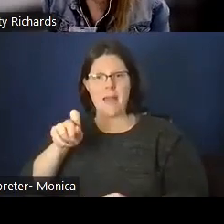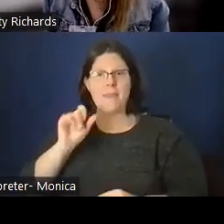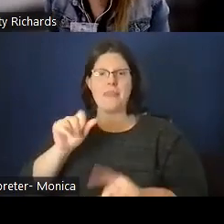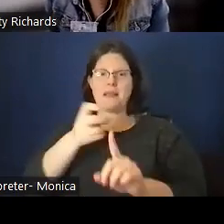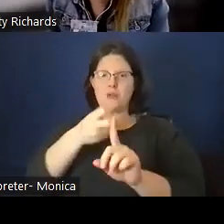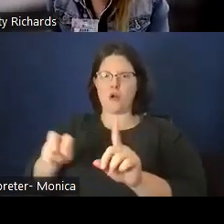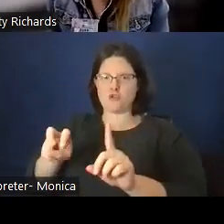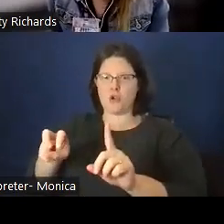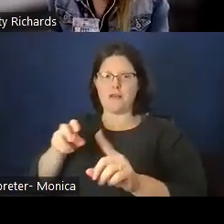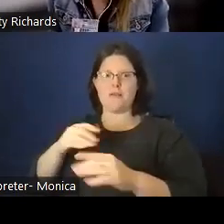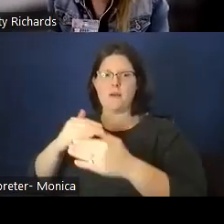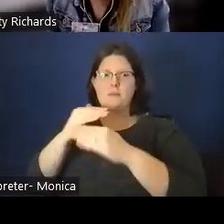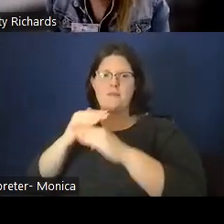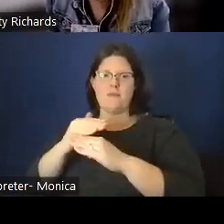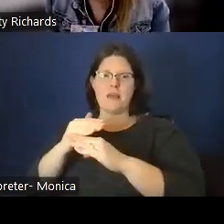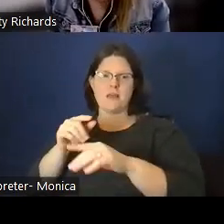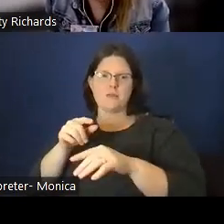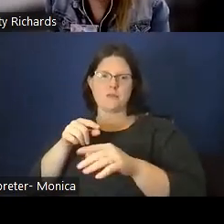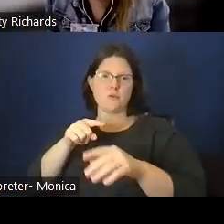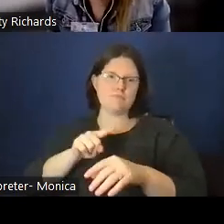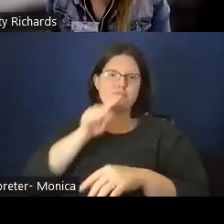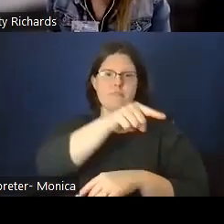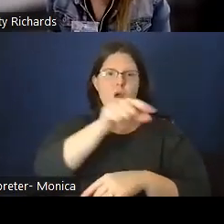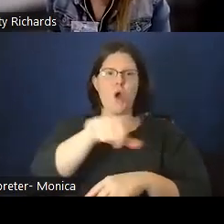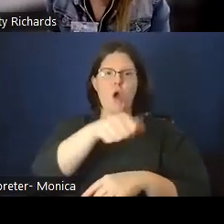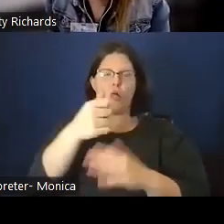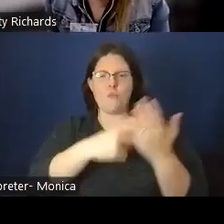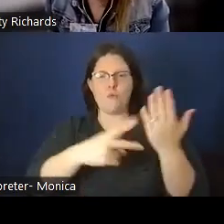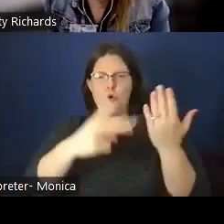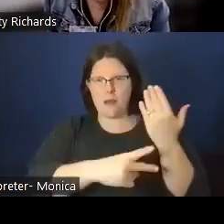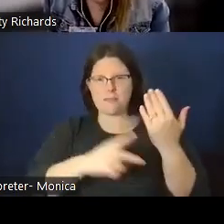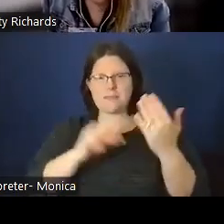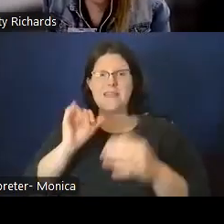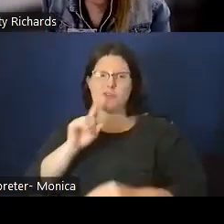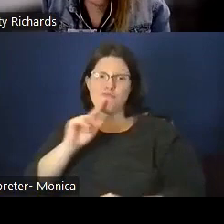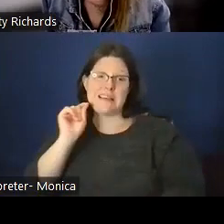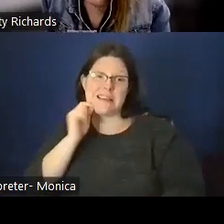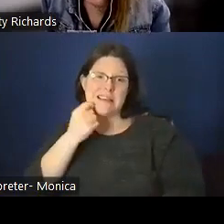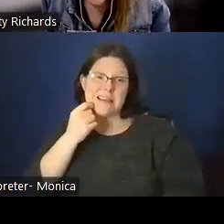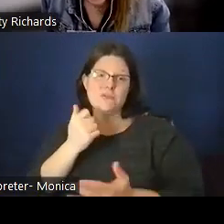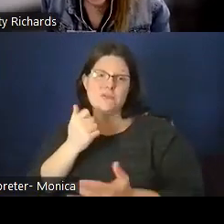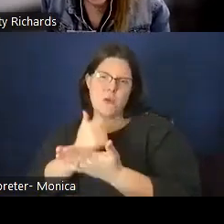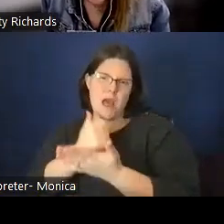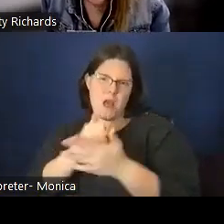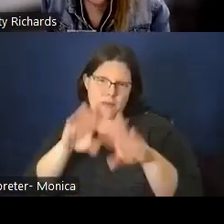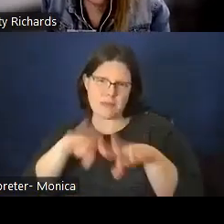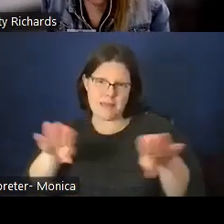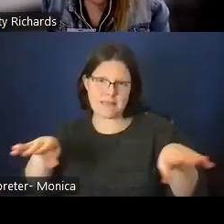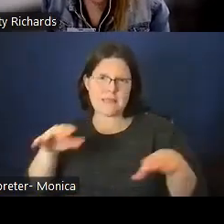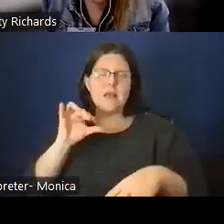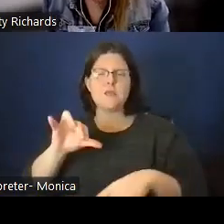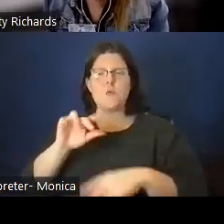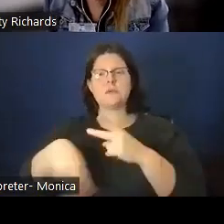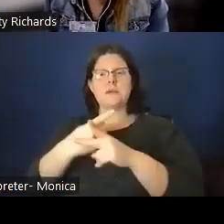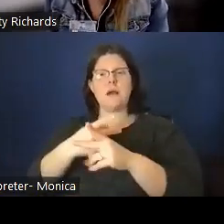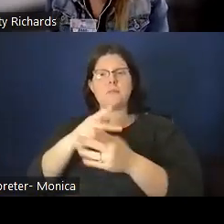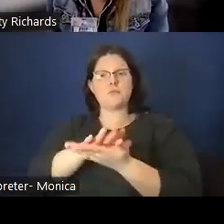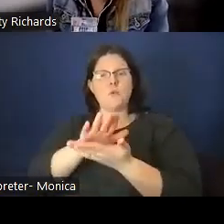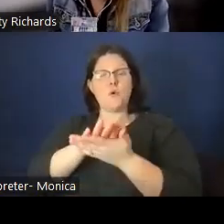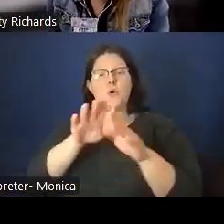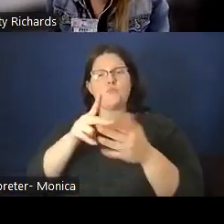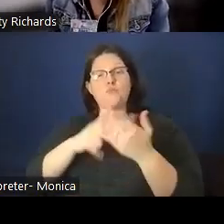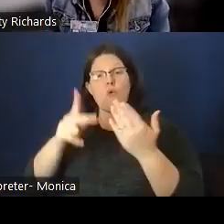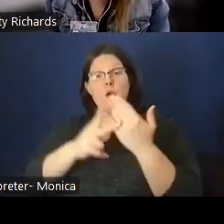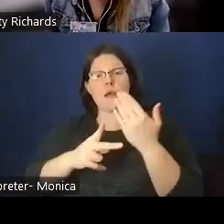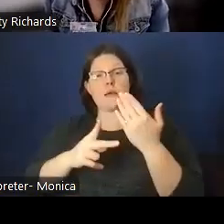suspension or detention. I think that's so interesting and really neat as a parent. These types of school programs are evidence informed.